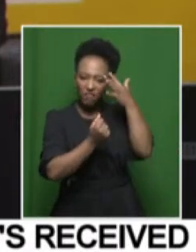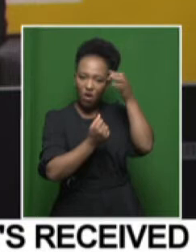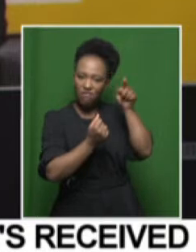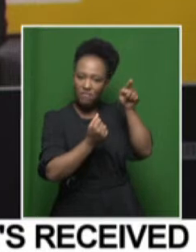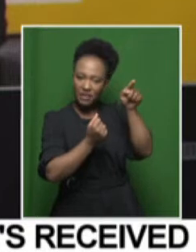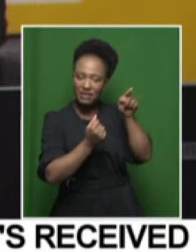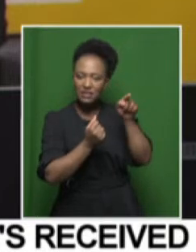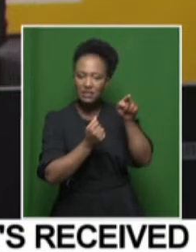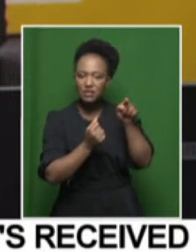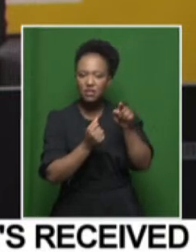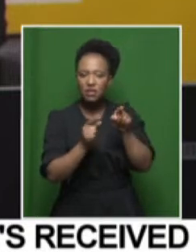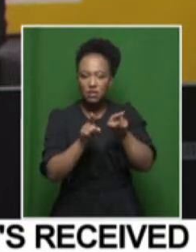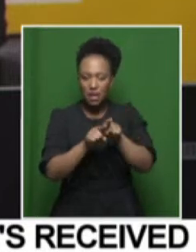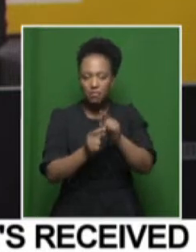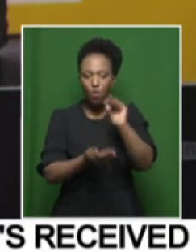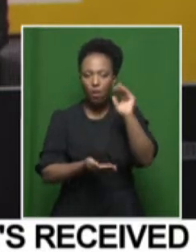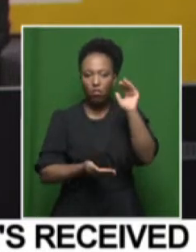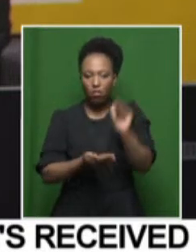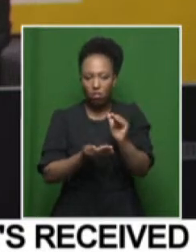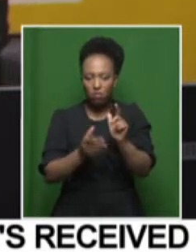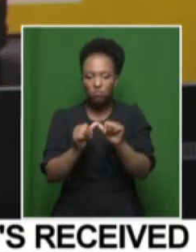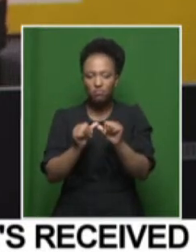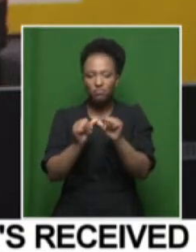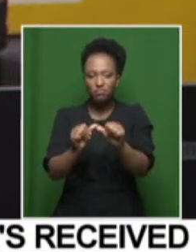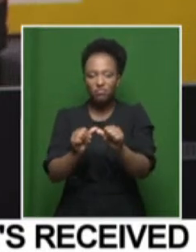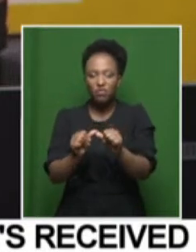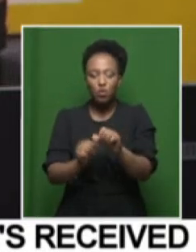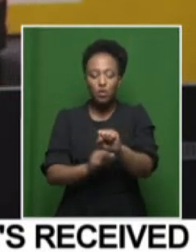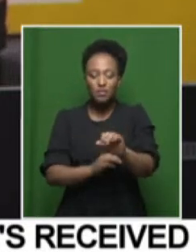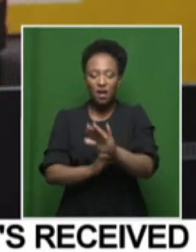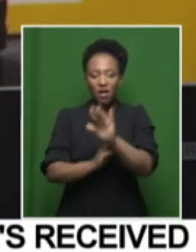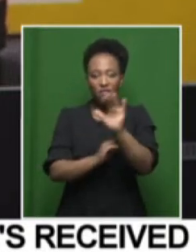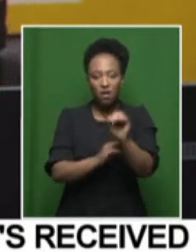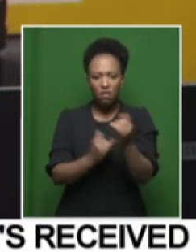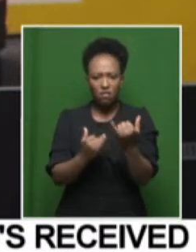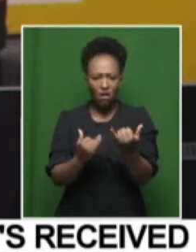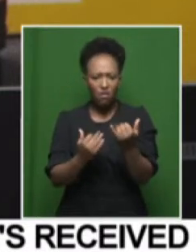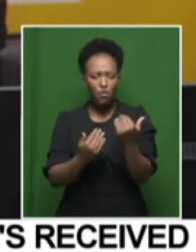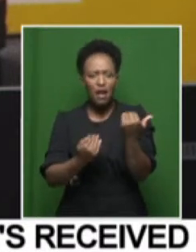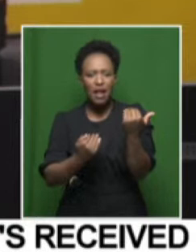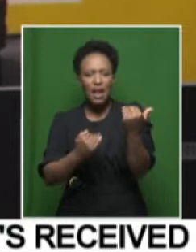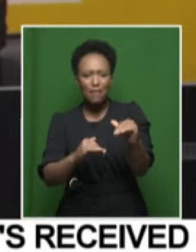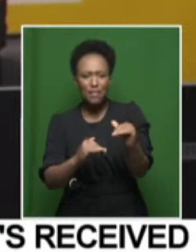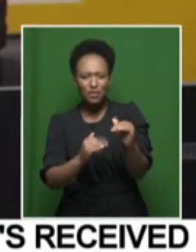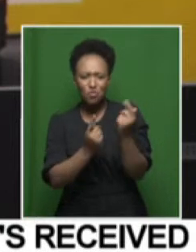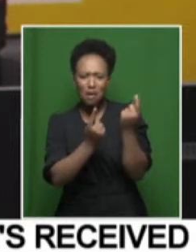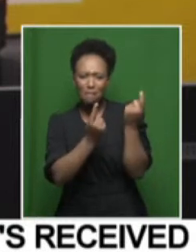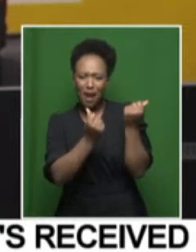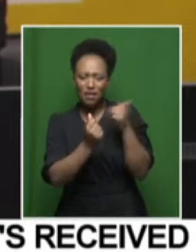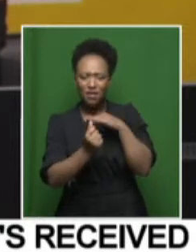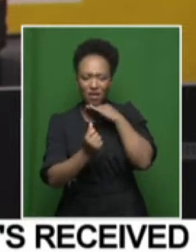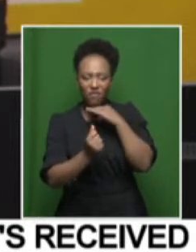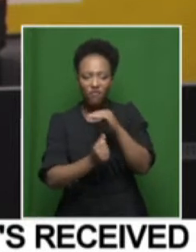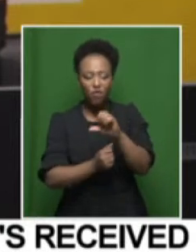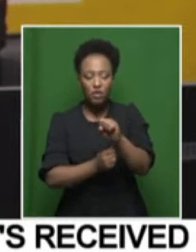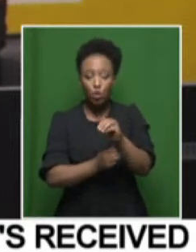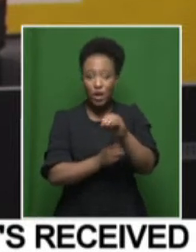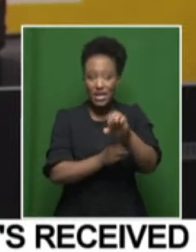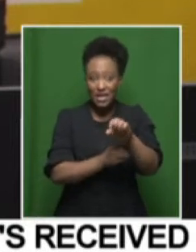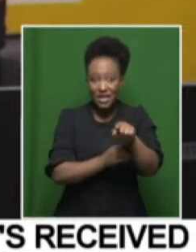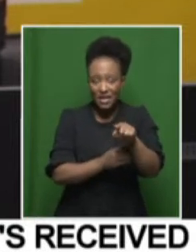We'll also reduce the continual demands on South Africa's limited public resources from state-owned